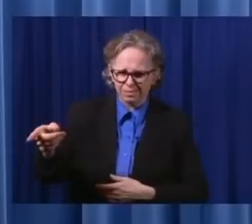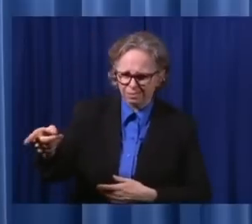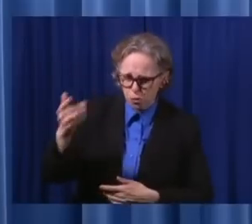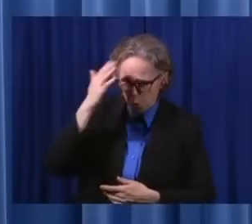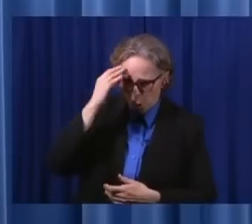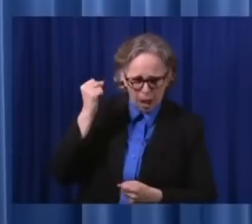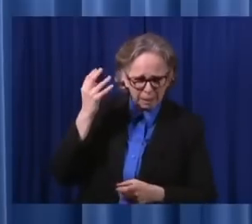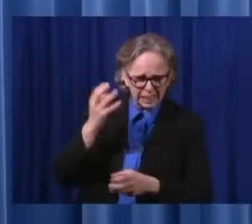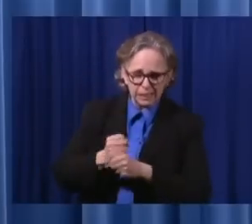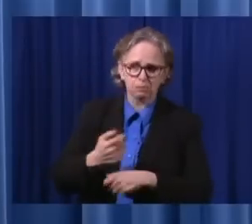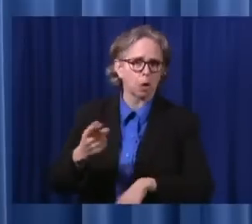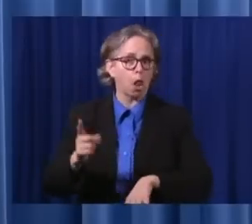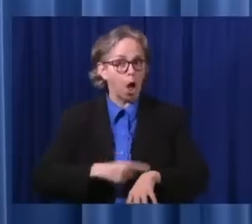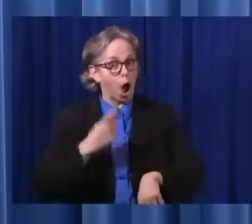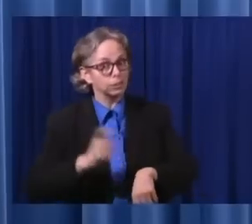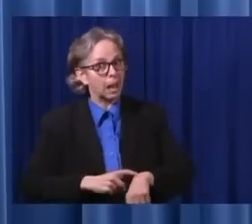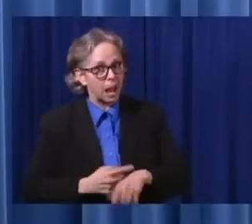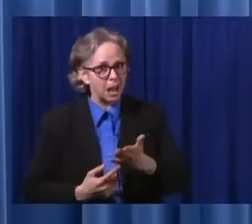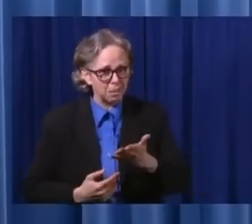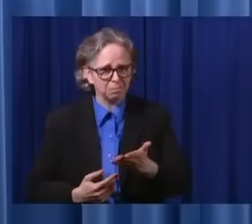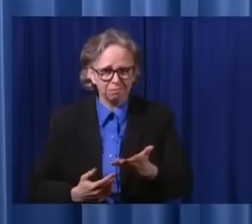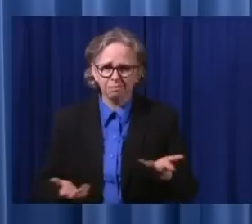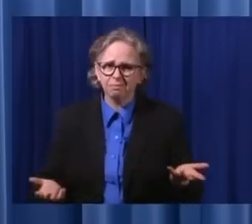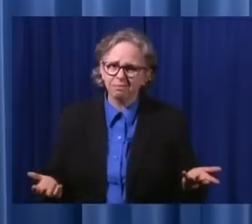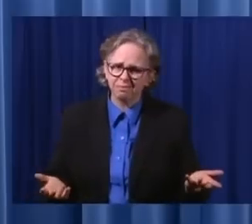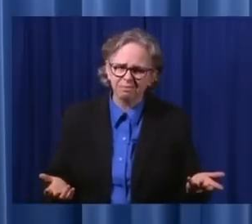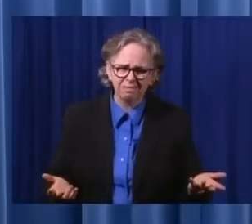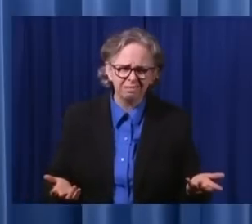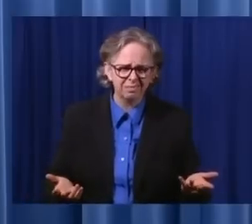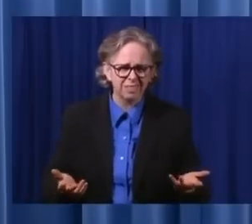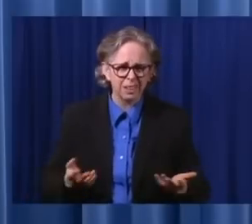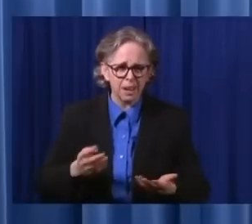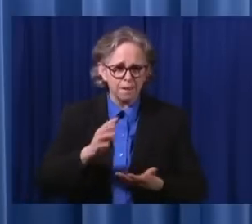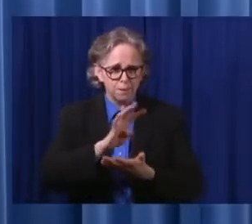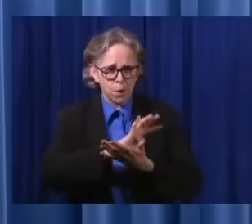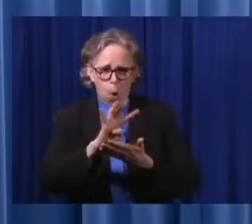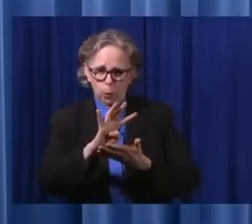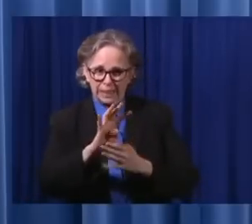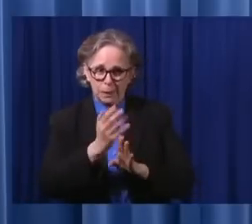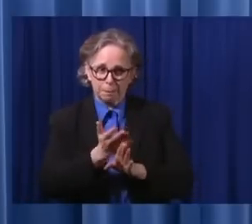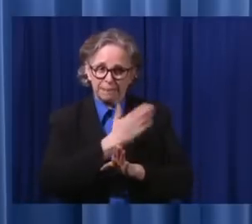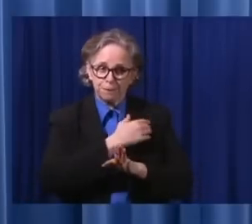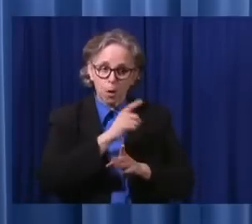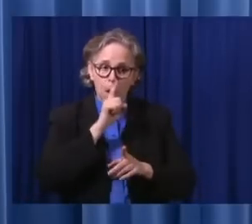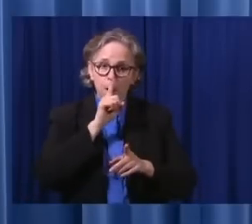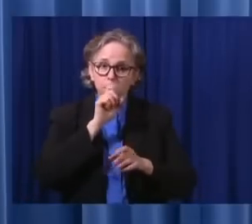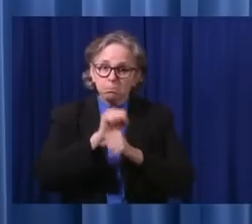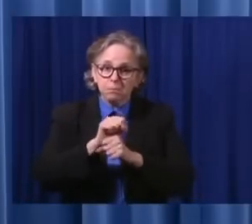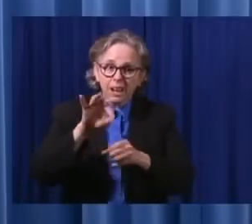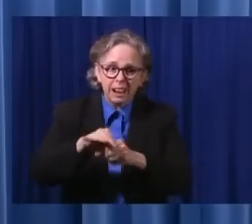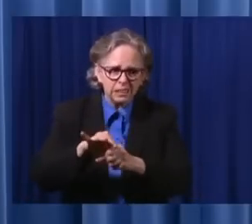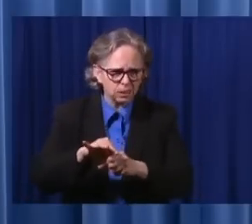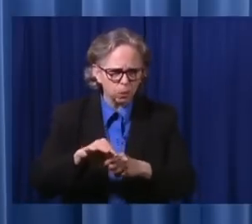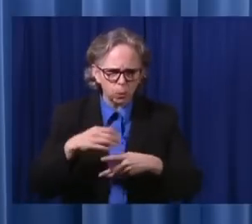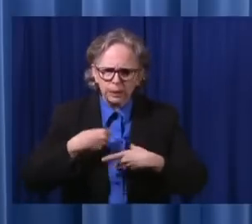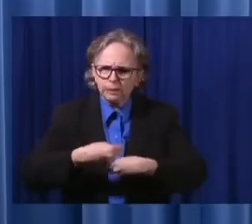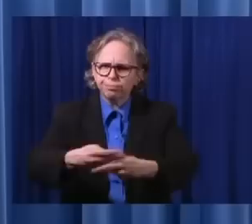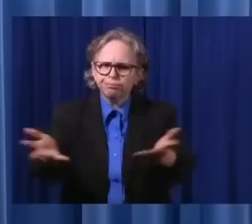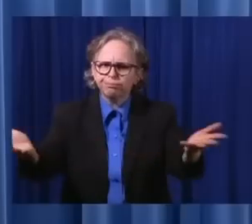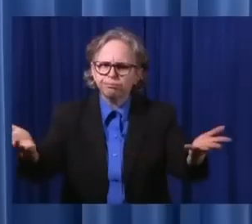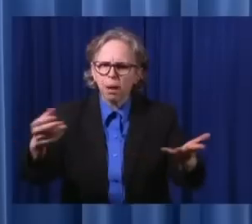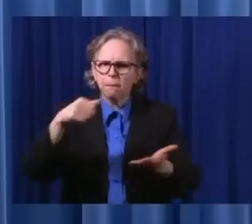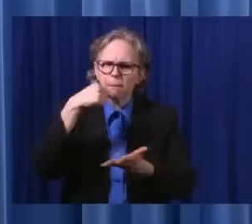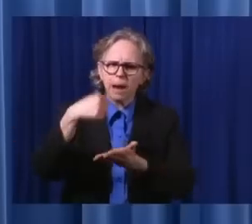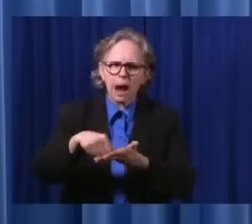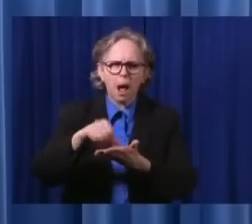time. And we do that for basically a 4-week period of time. So we do have that experience. And to